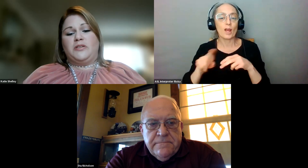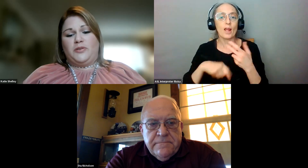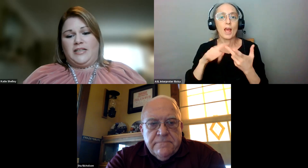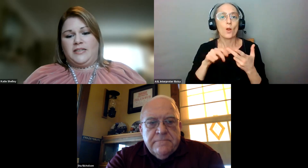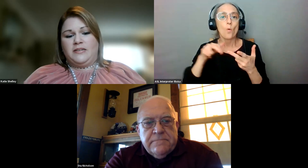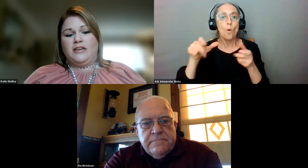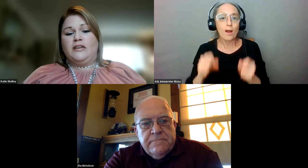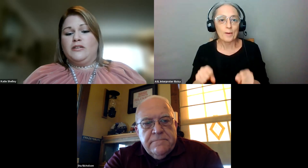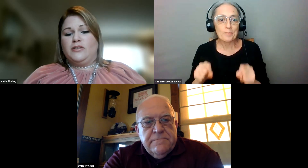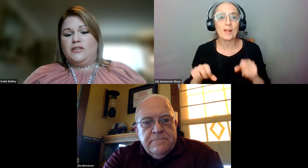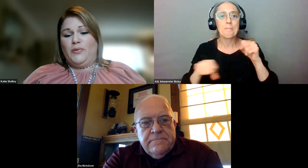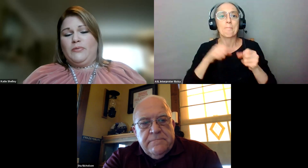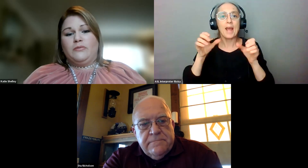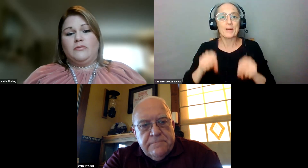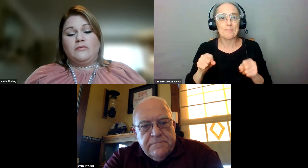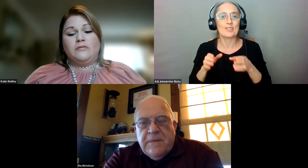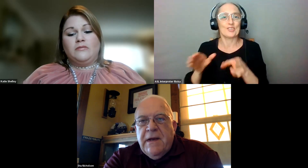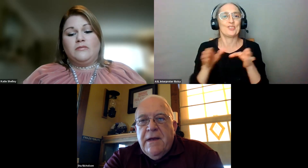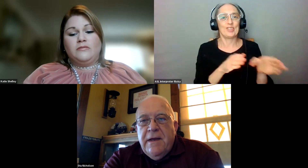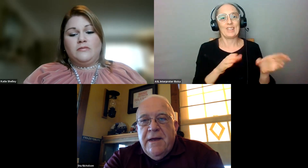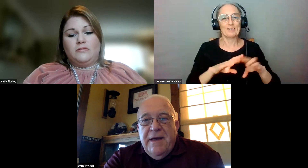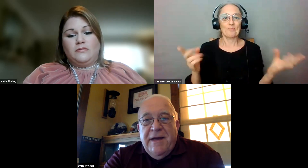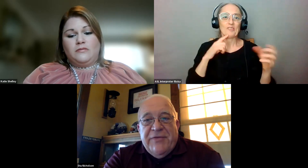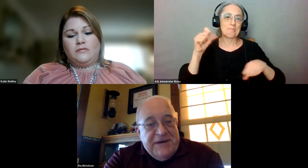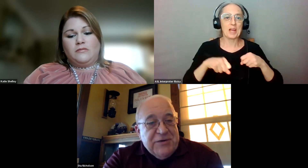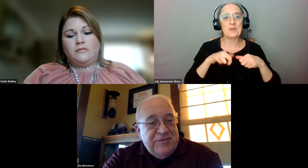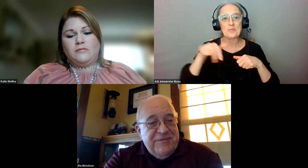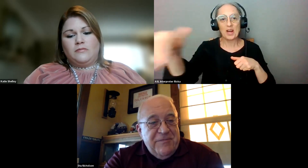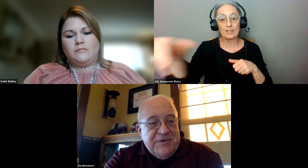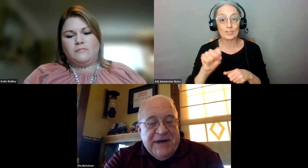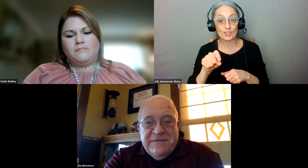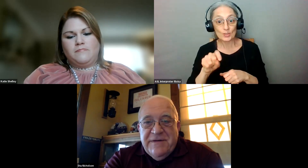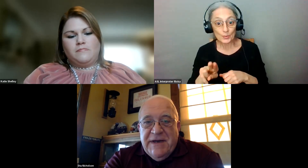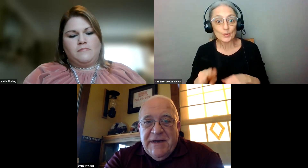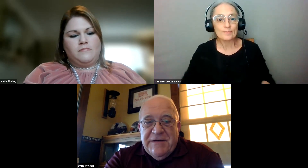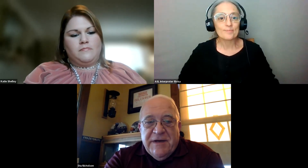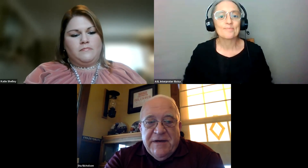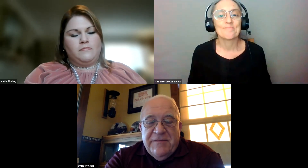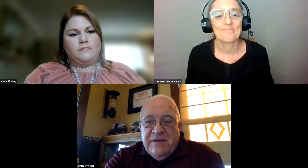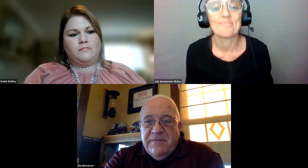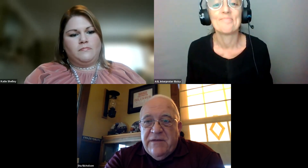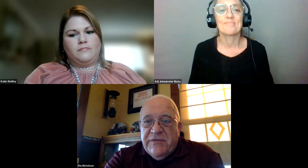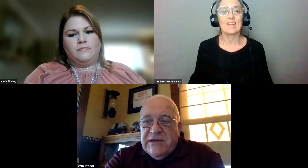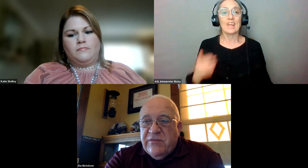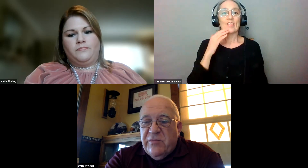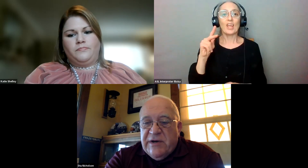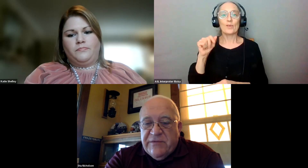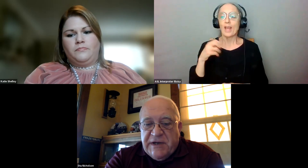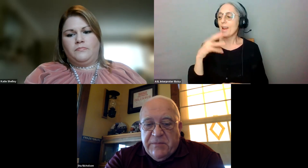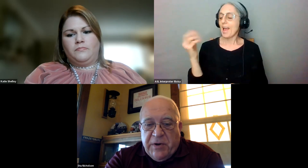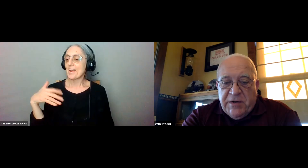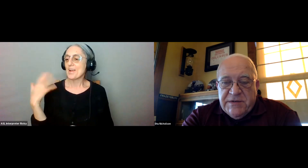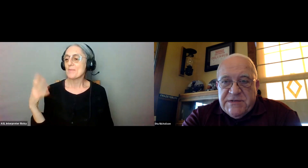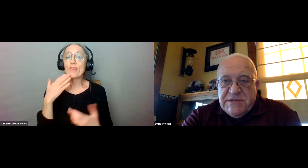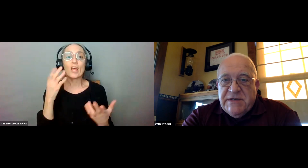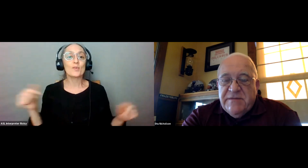bikeable streets stew thank you kate and uh and and thank you everybody for